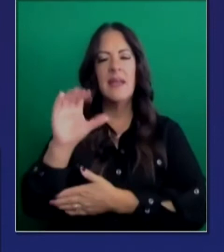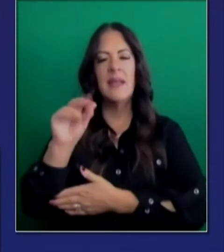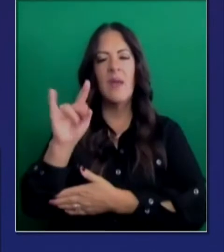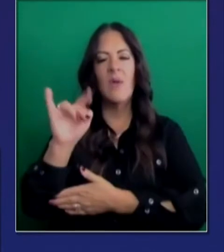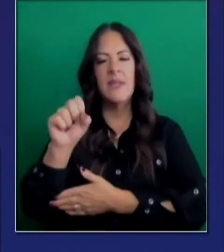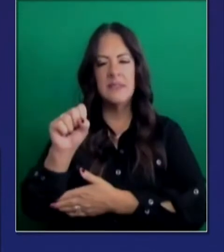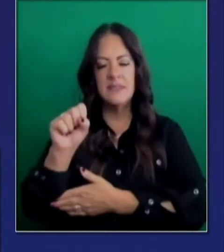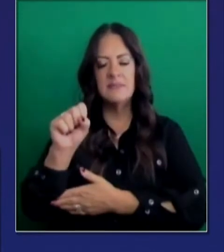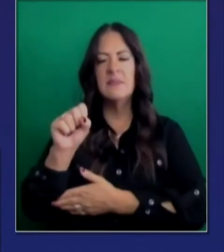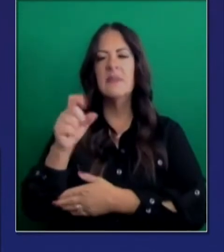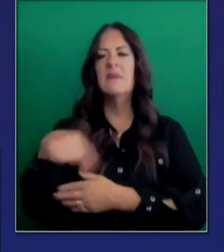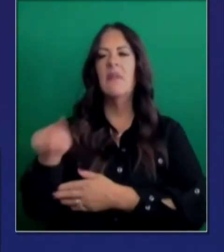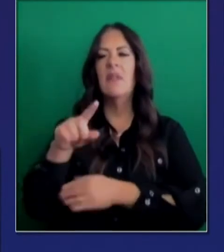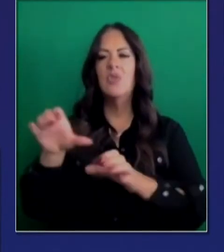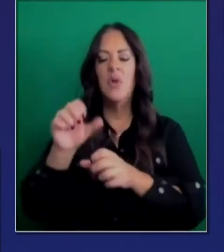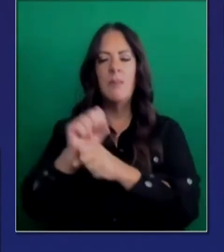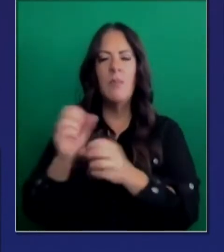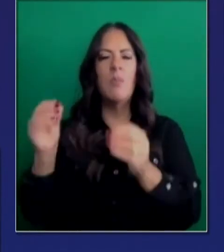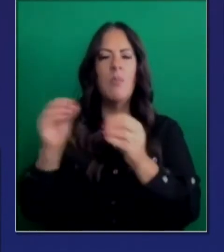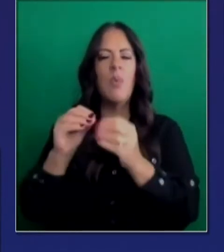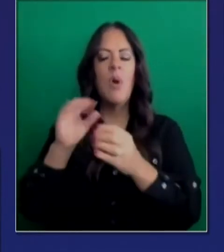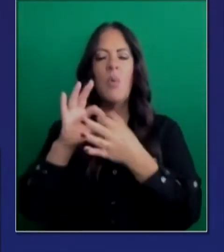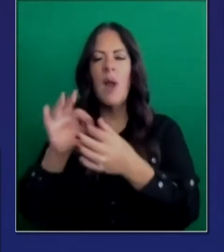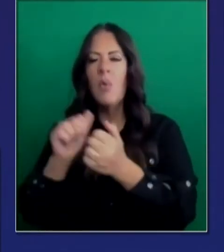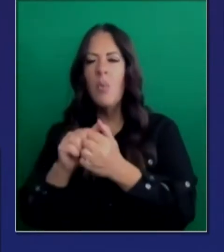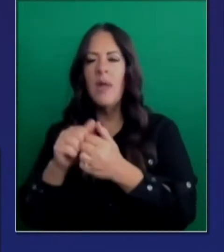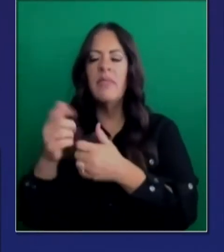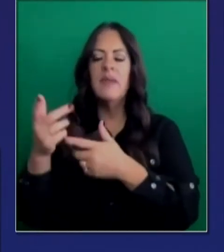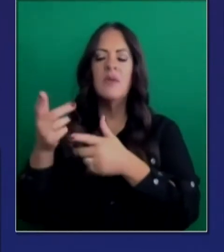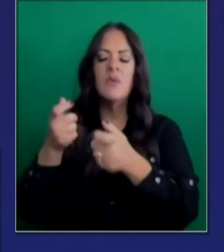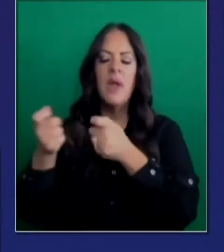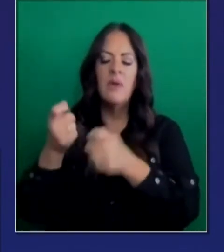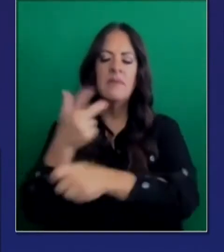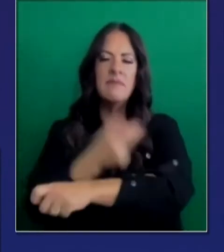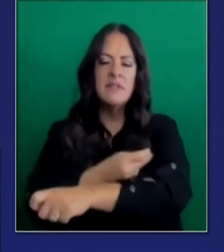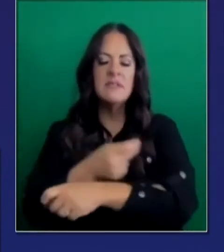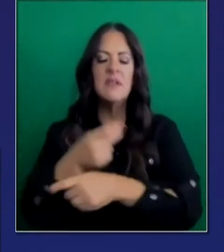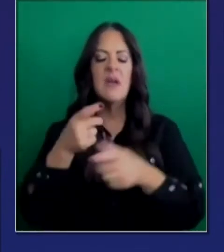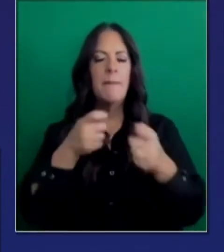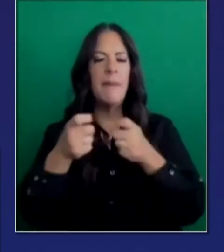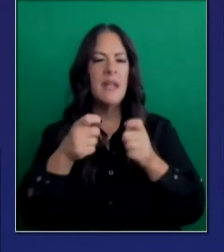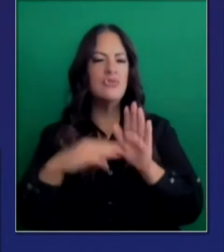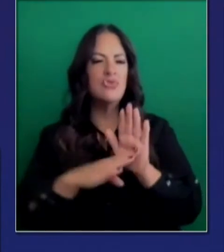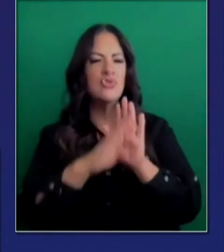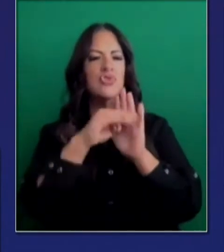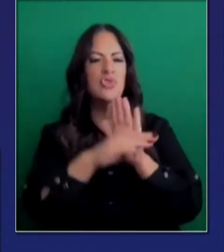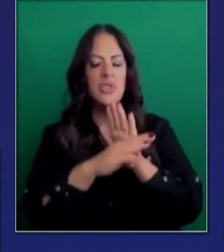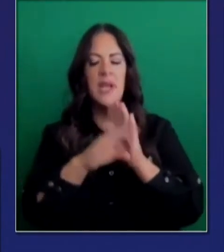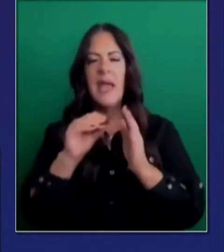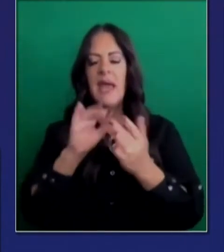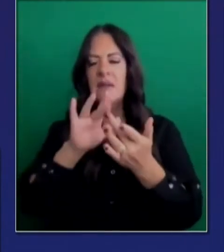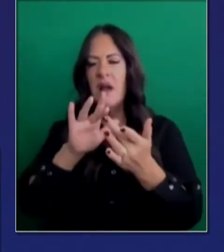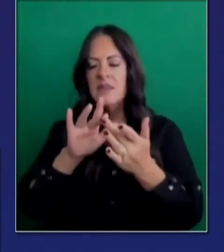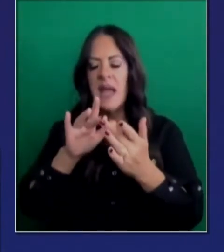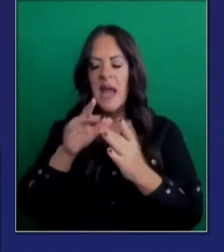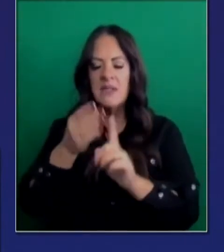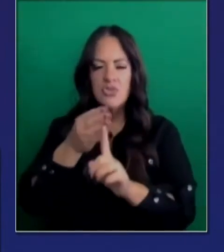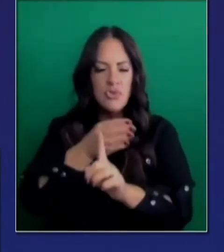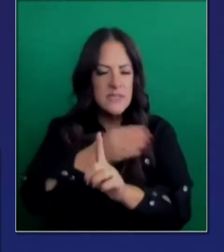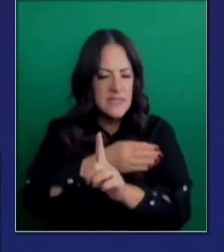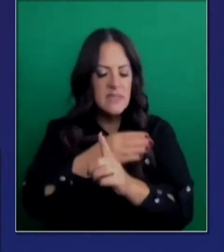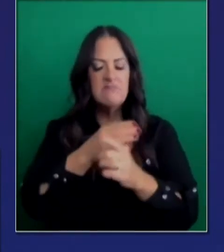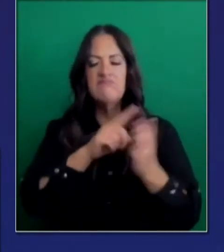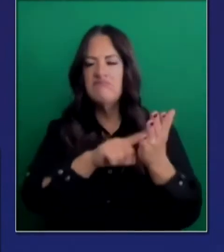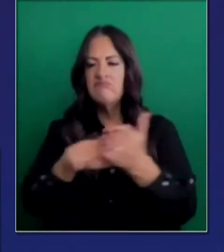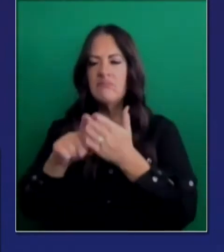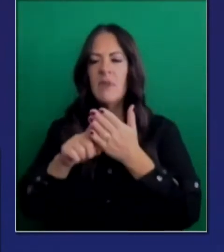to not just do vaccines, but manage surge, keep up the work with testing and contact tracing. And we learned quite a bit there, what the